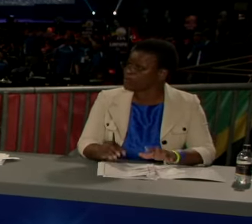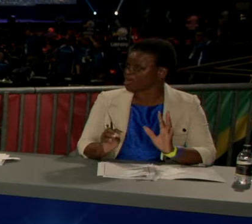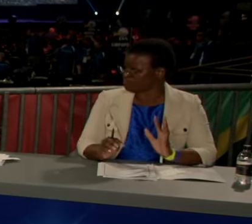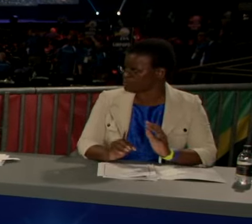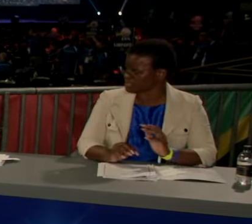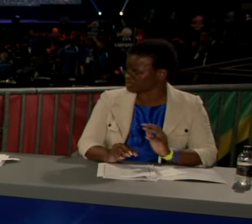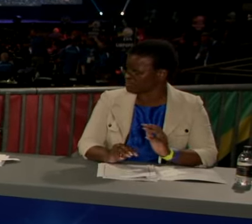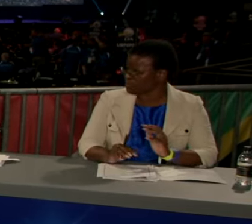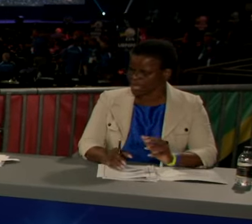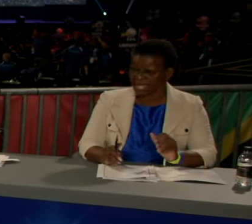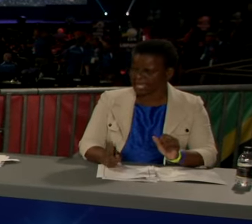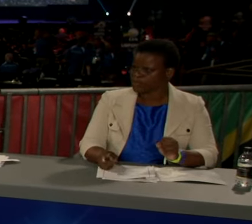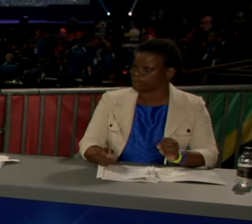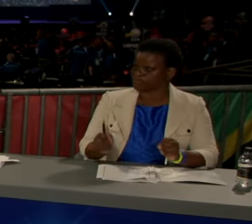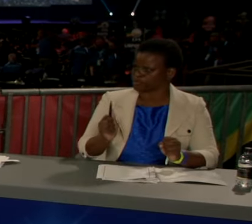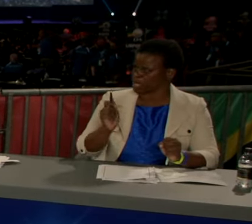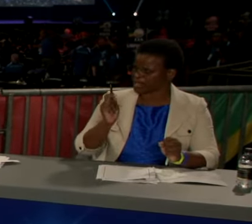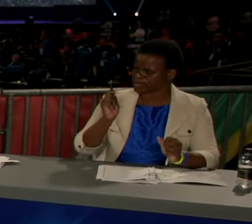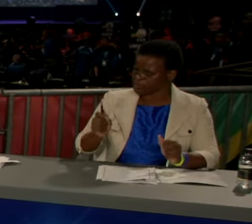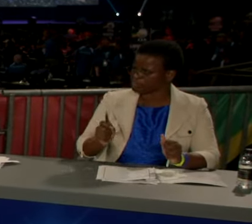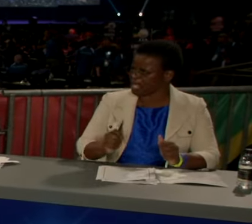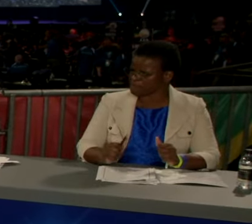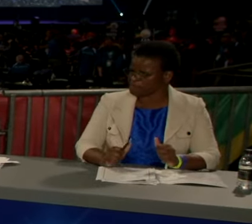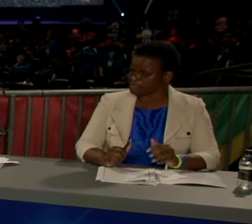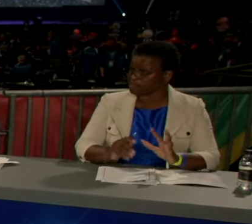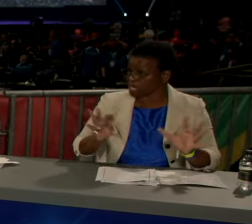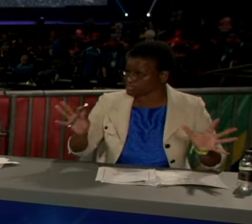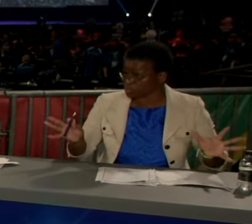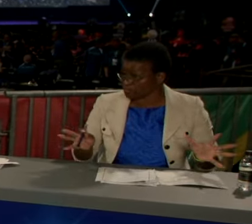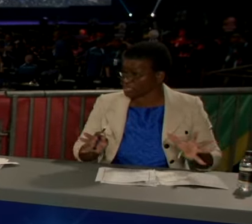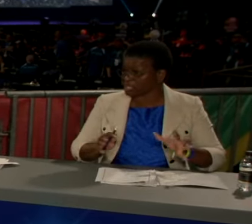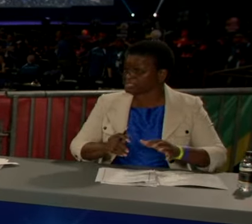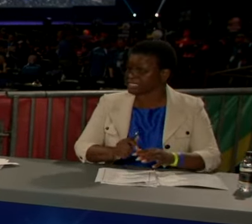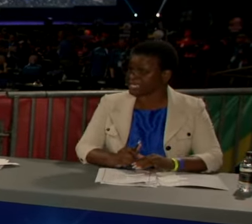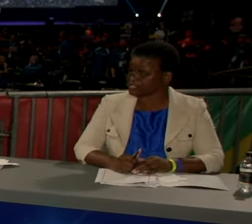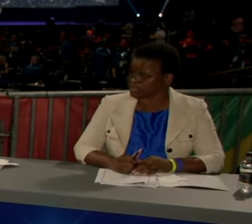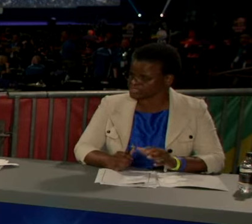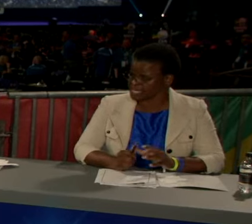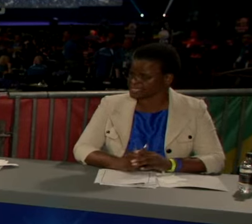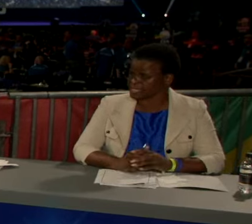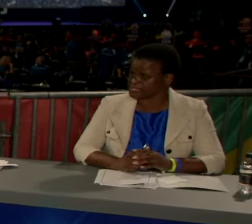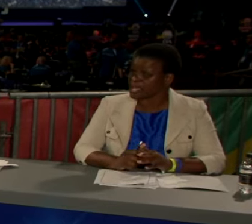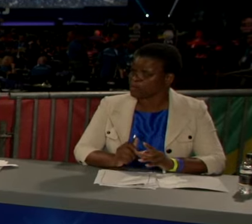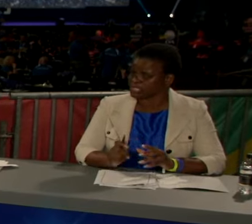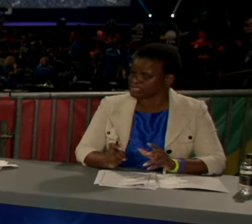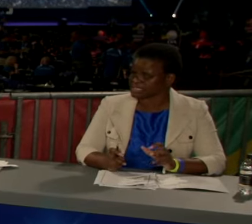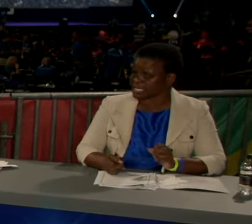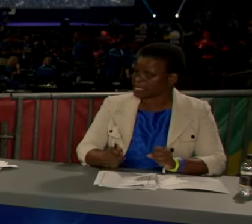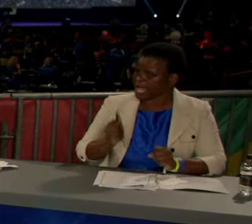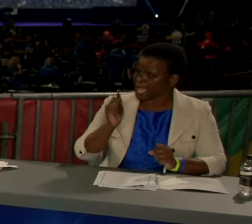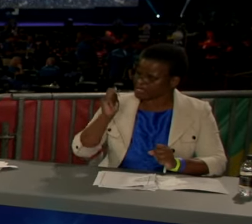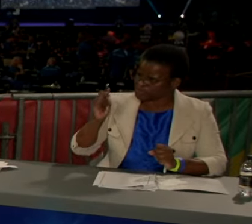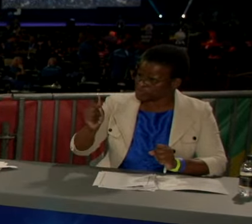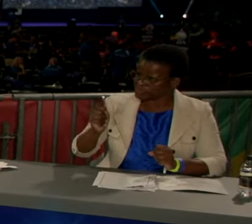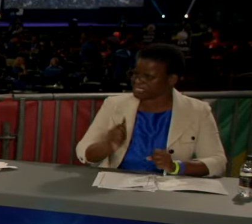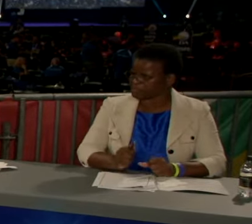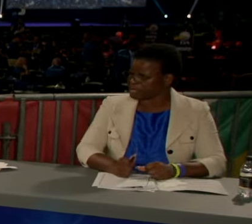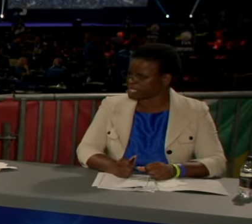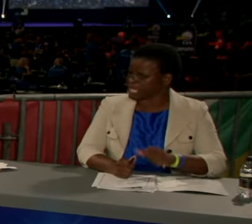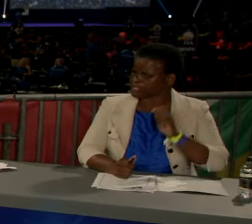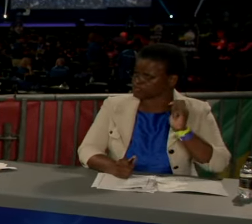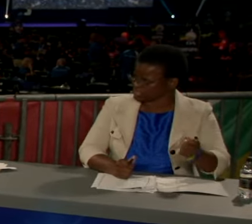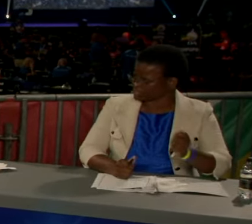today we are voting, where if you agree with the amendment, the rest of the delegates will say, I agree with